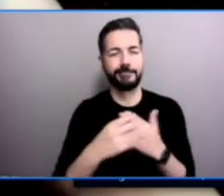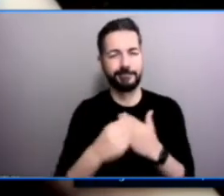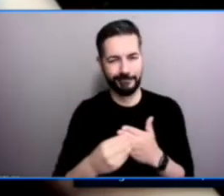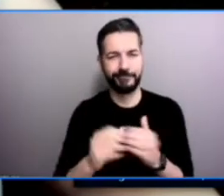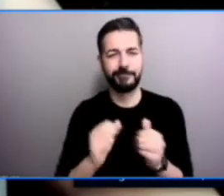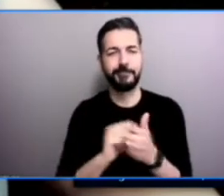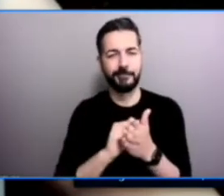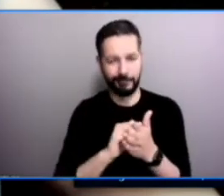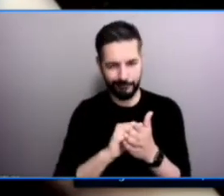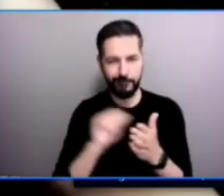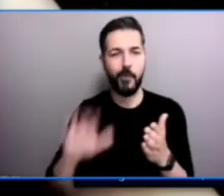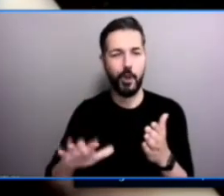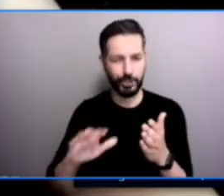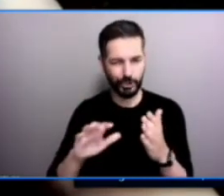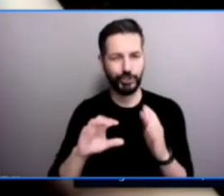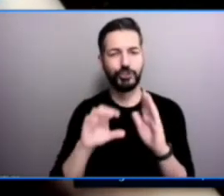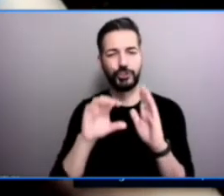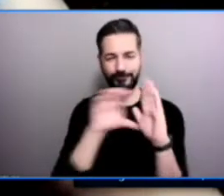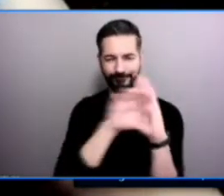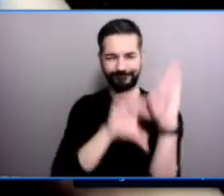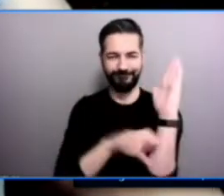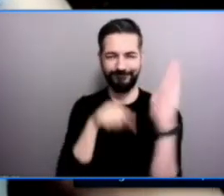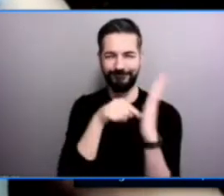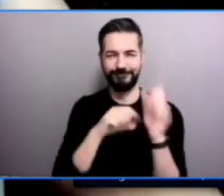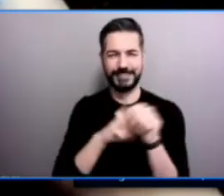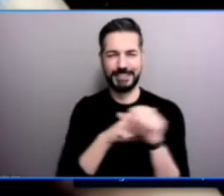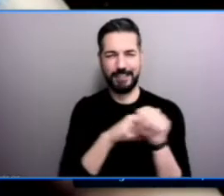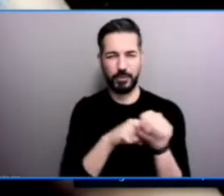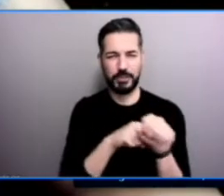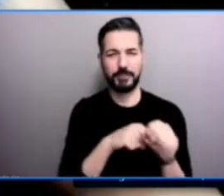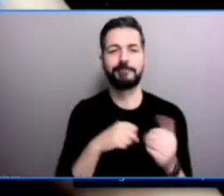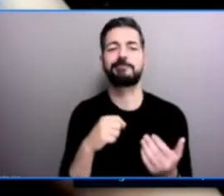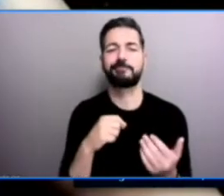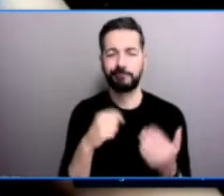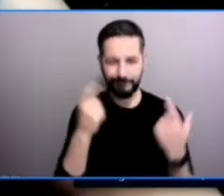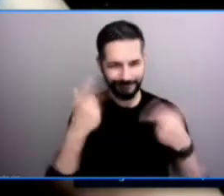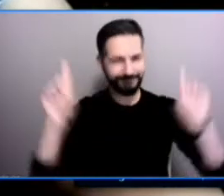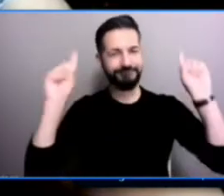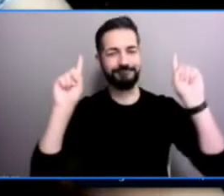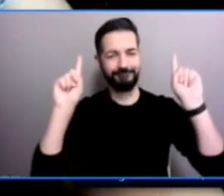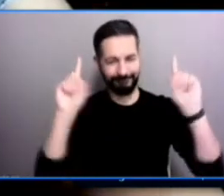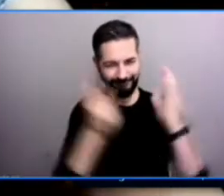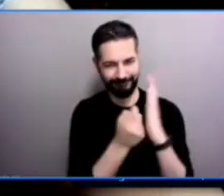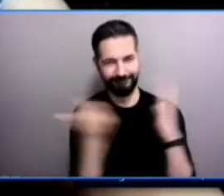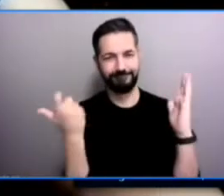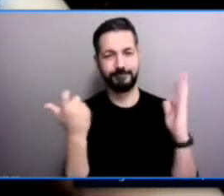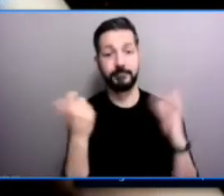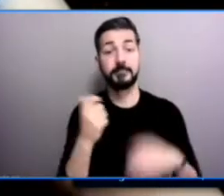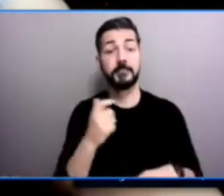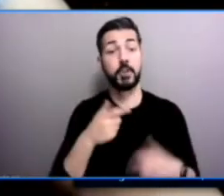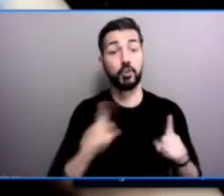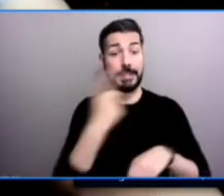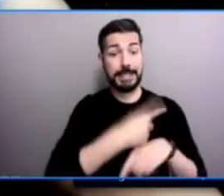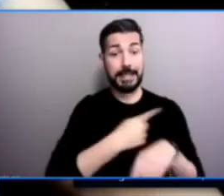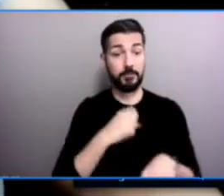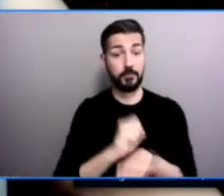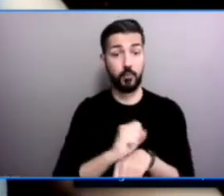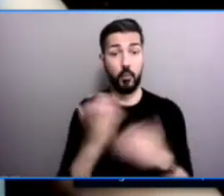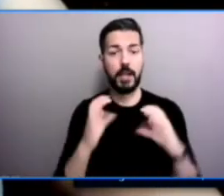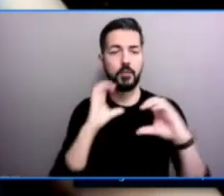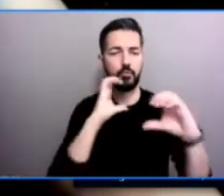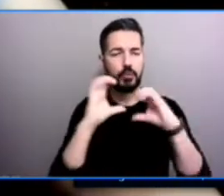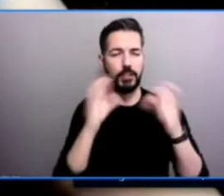named every single day that my fight wasn't just limited to abortion, but it was about the people of Louisiana and fighting for